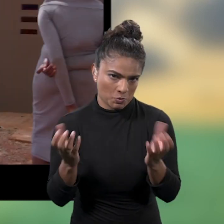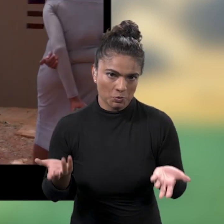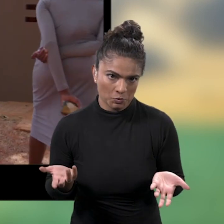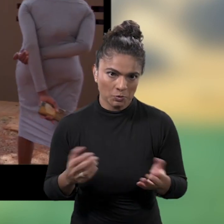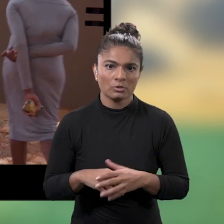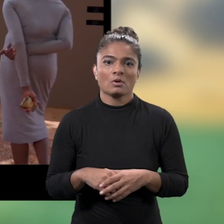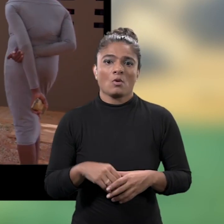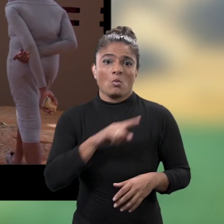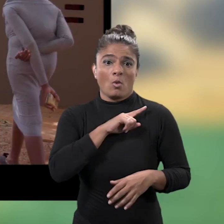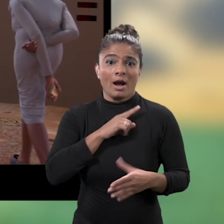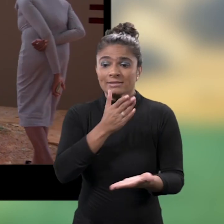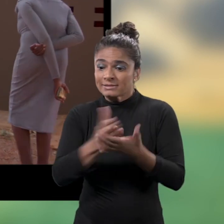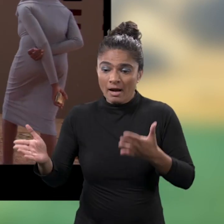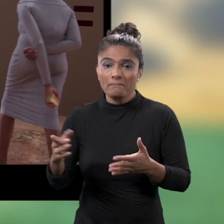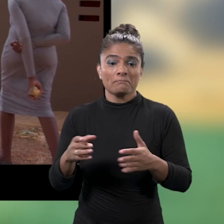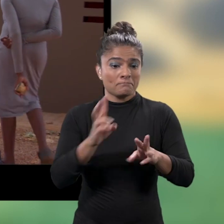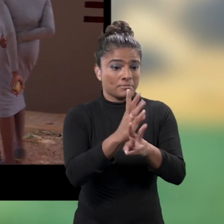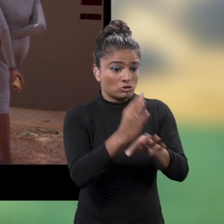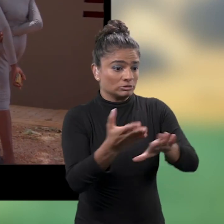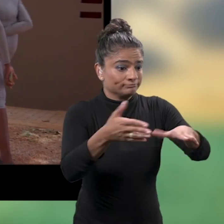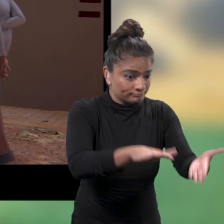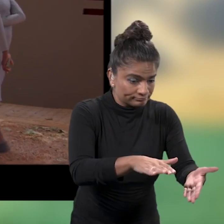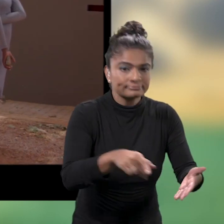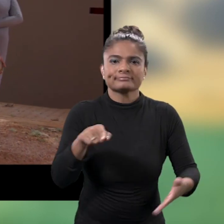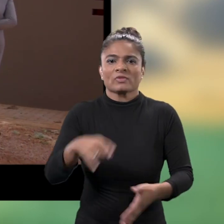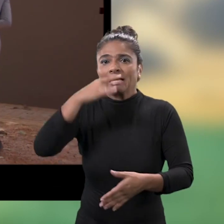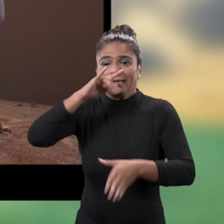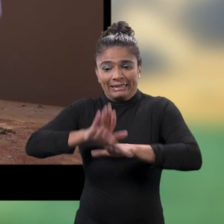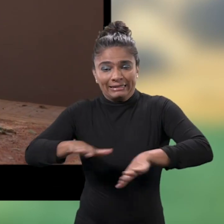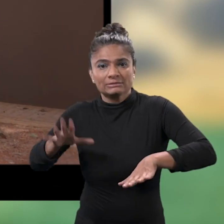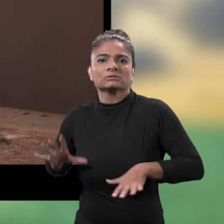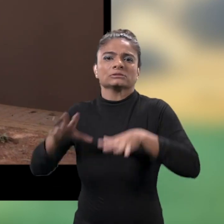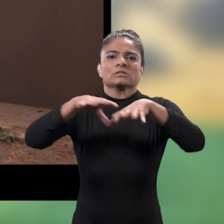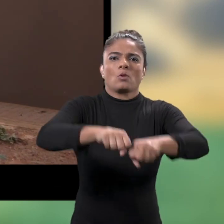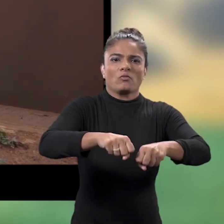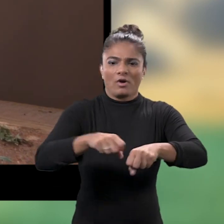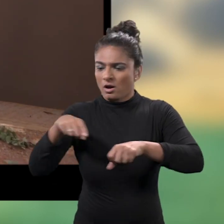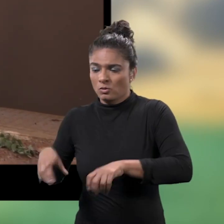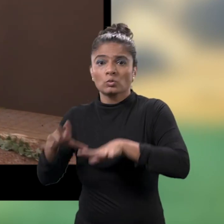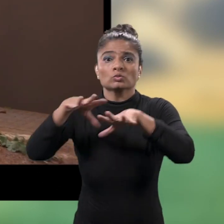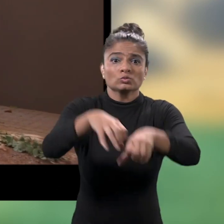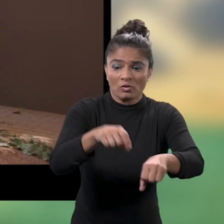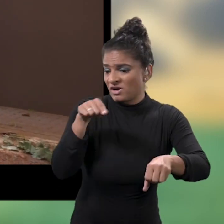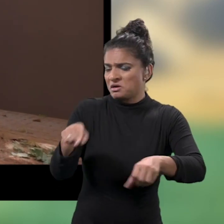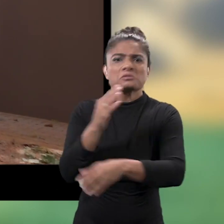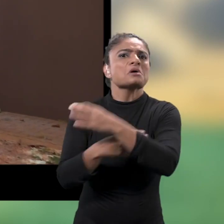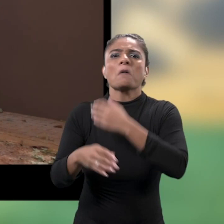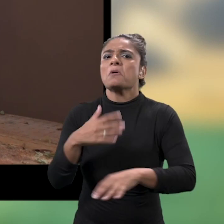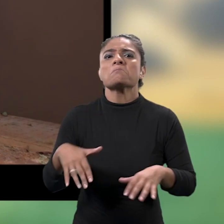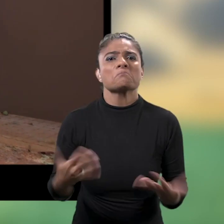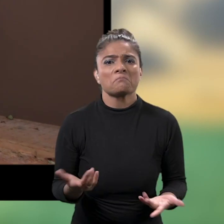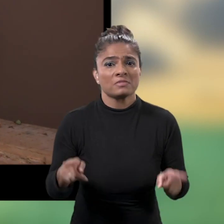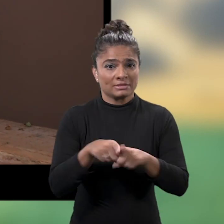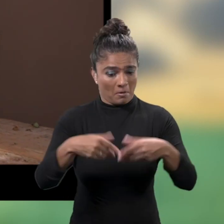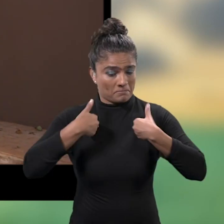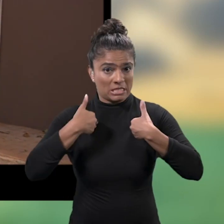abadisabled, because abanye abangababhubhileko mara bajamile bentwana babo, and abentwana babo abekho disabled.